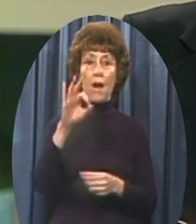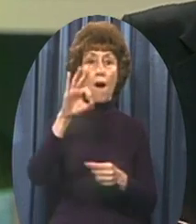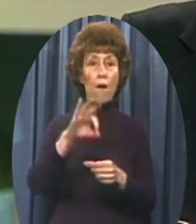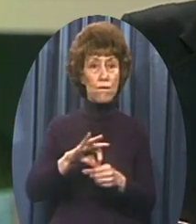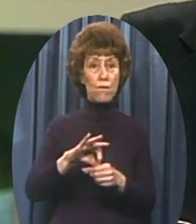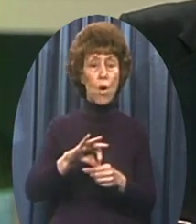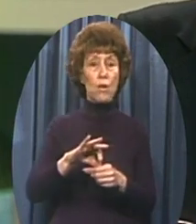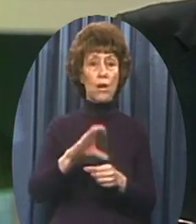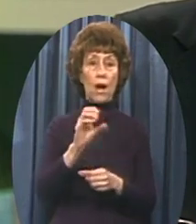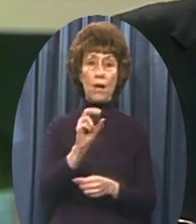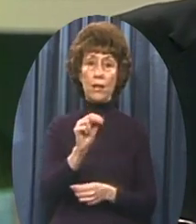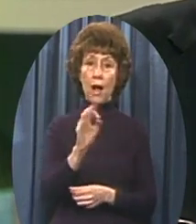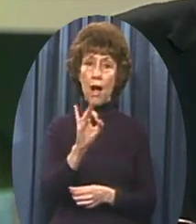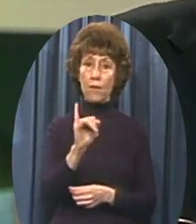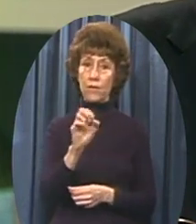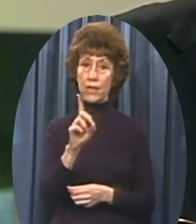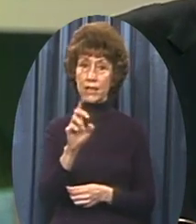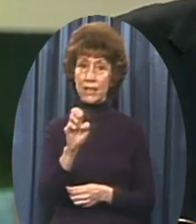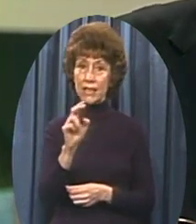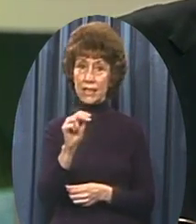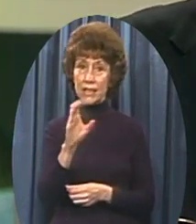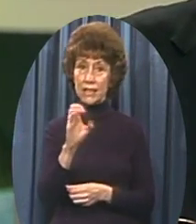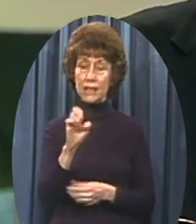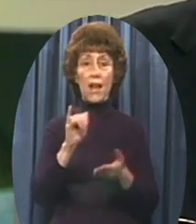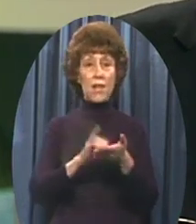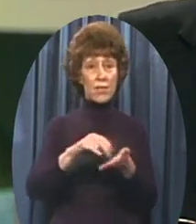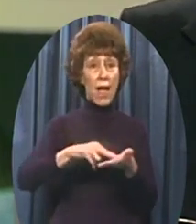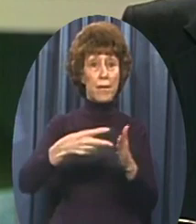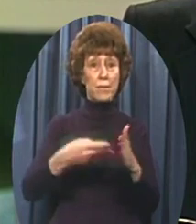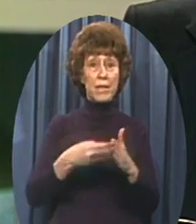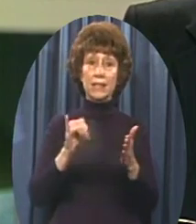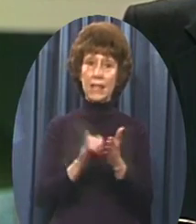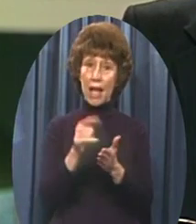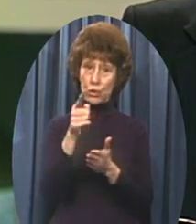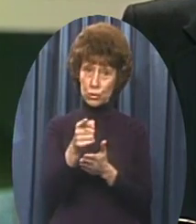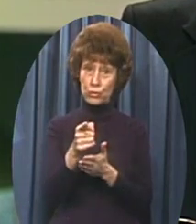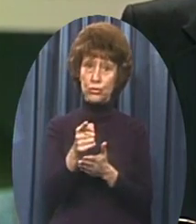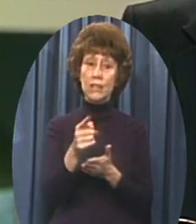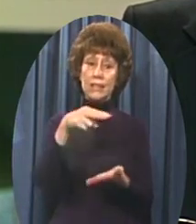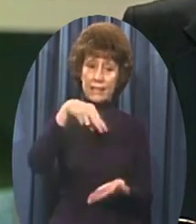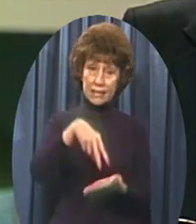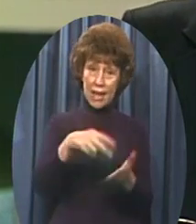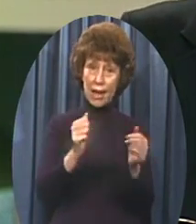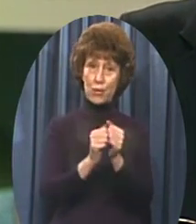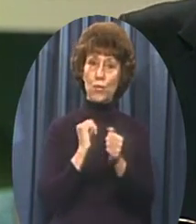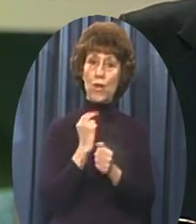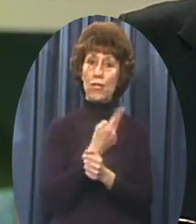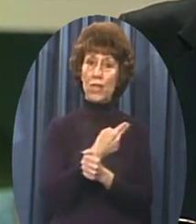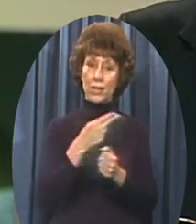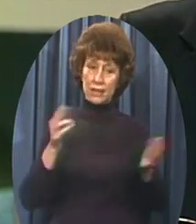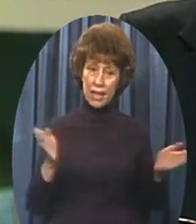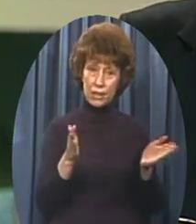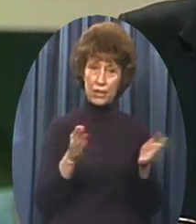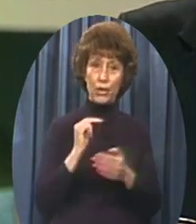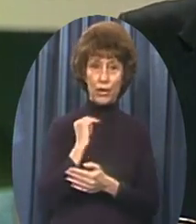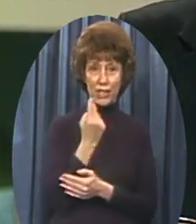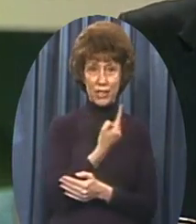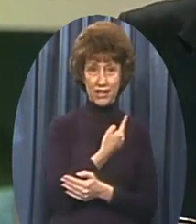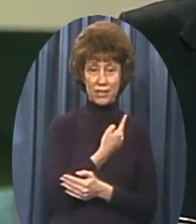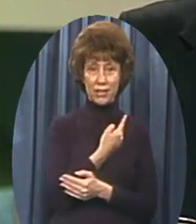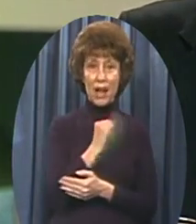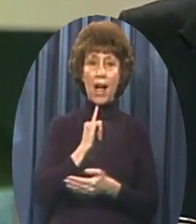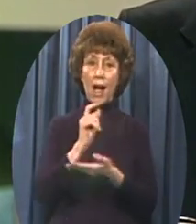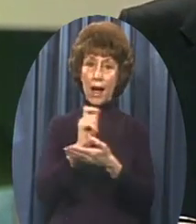too. And I'll be asking you, I've written many of you personal letters, asking you to give us a vote of confidence during these